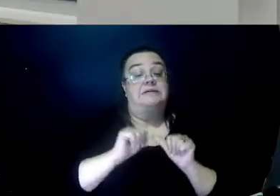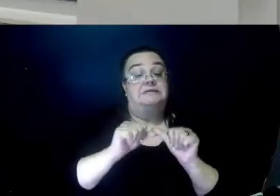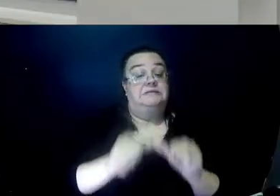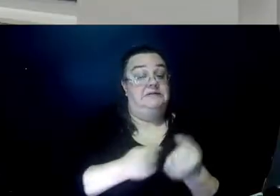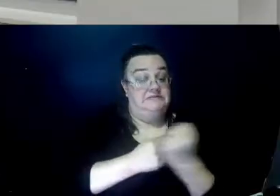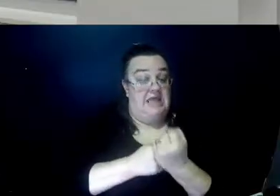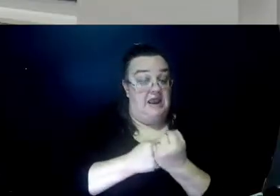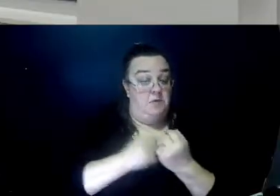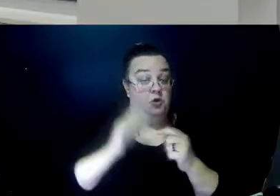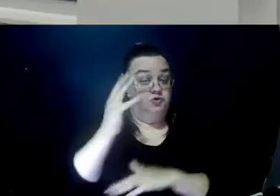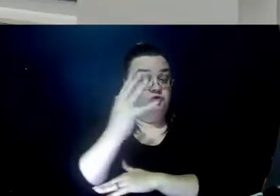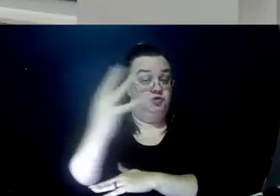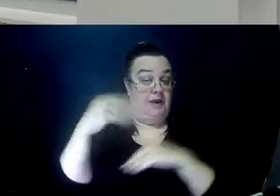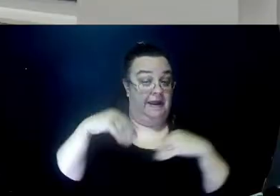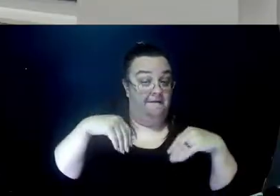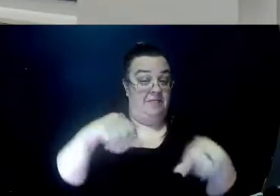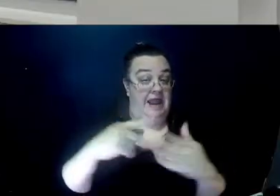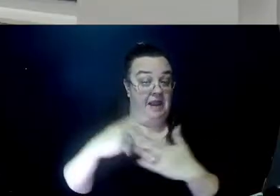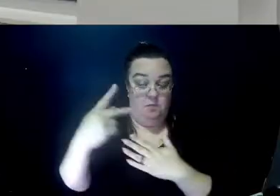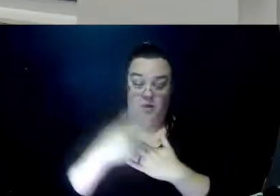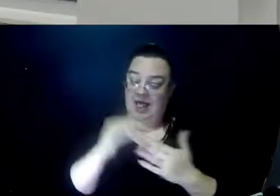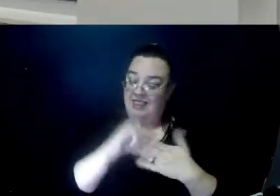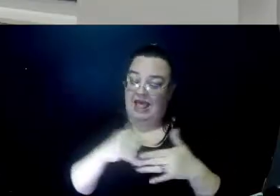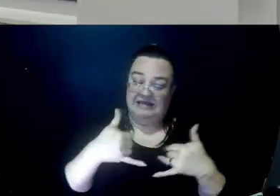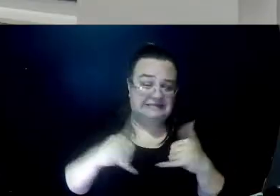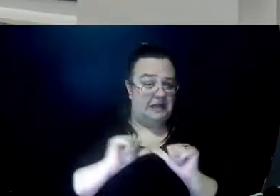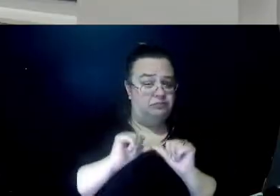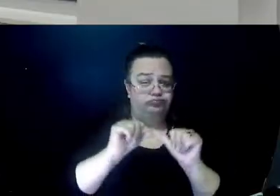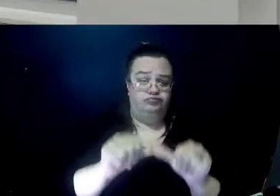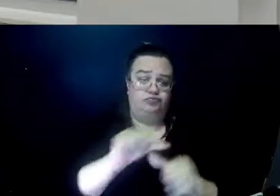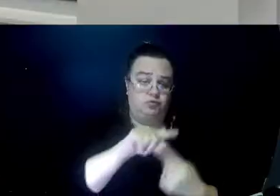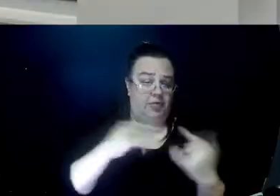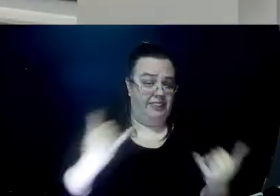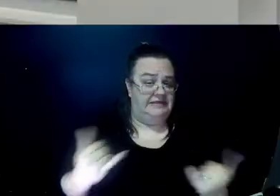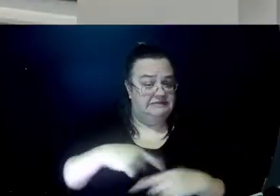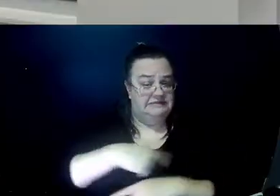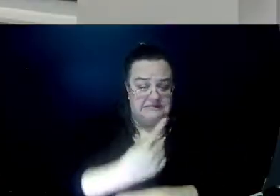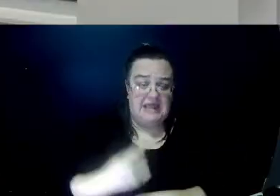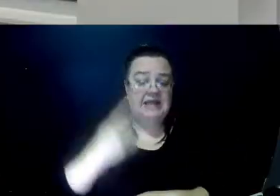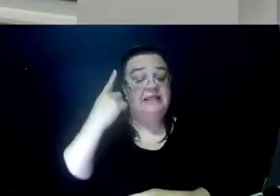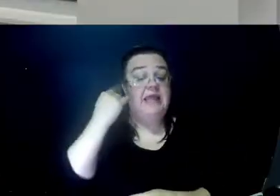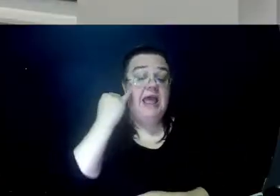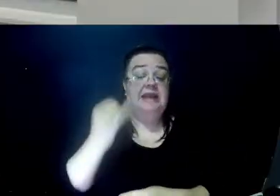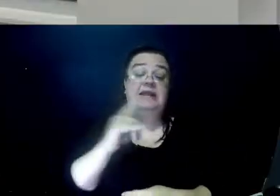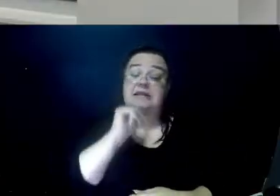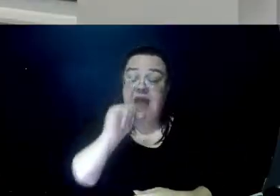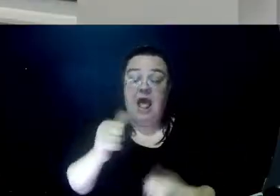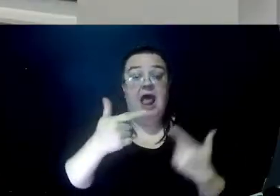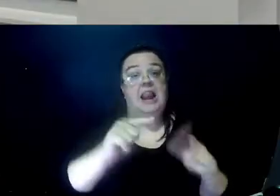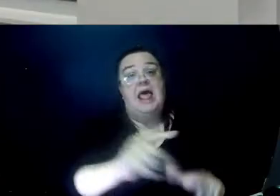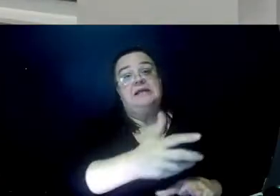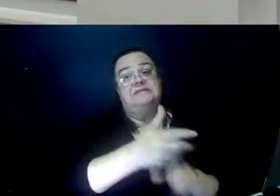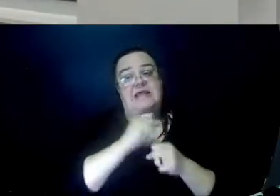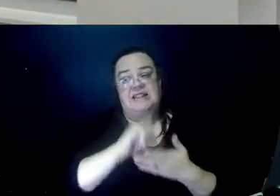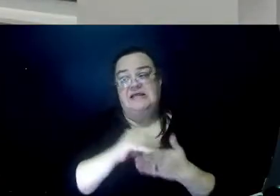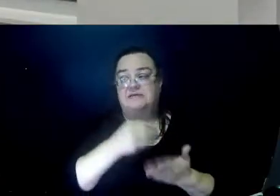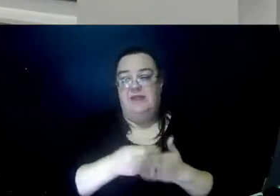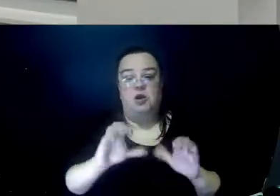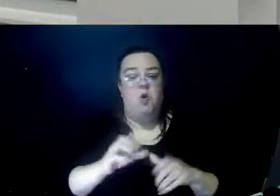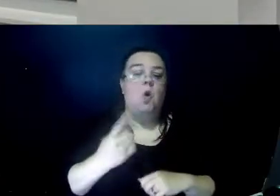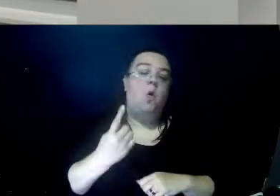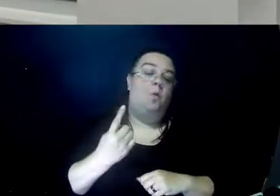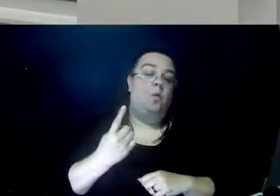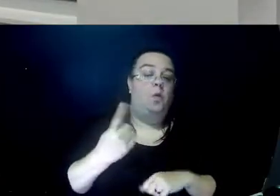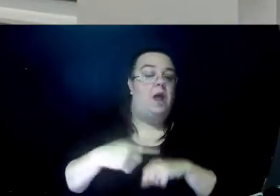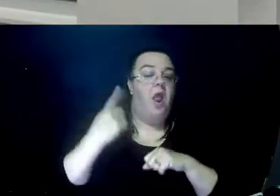planting program that is flourishing to this day. The idea is, let's not take this money and do one-off tree plantings and be